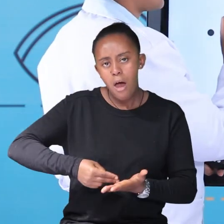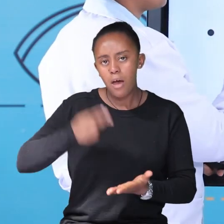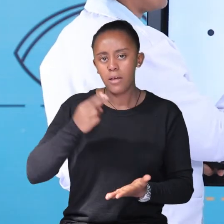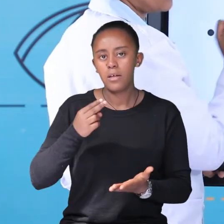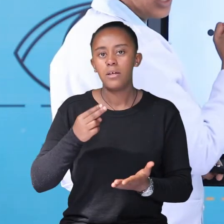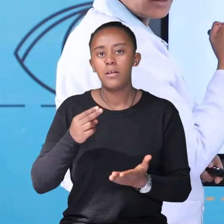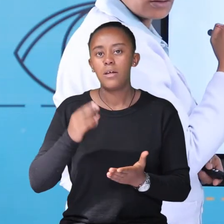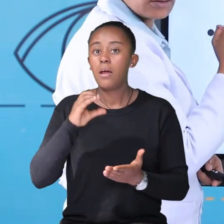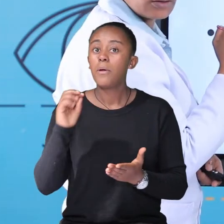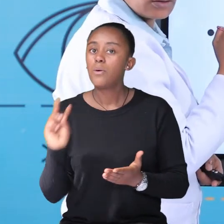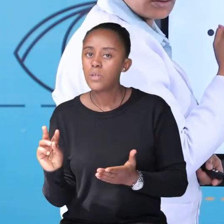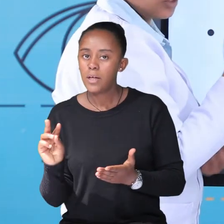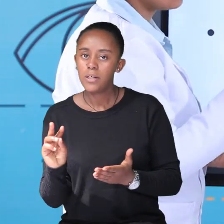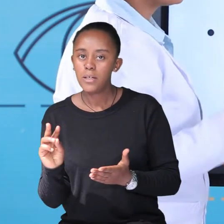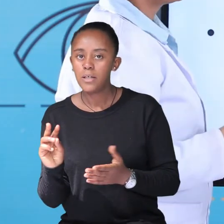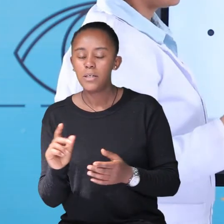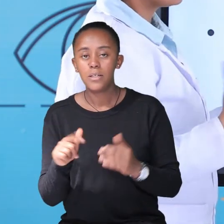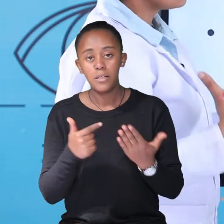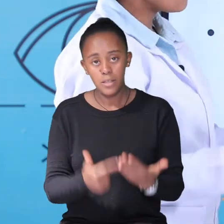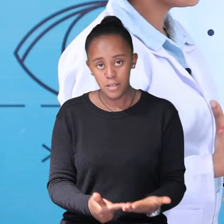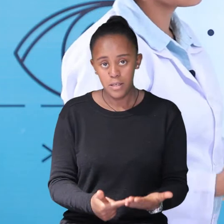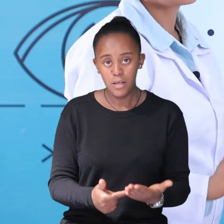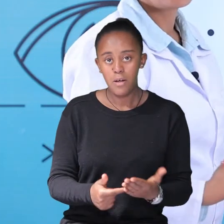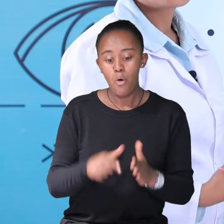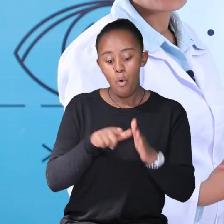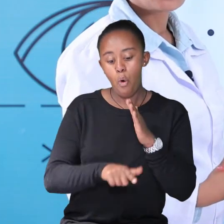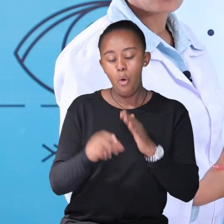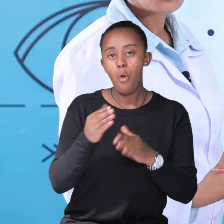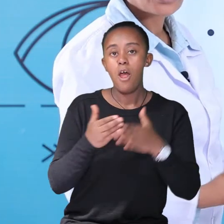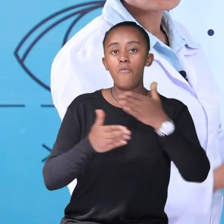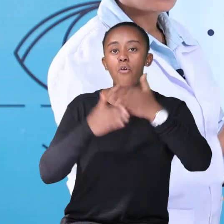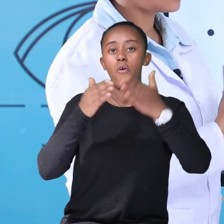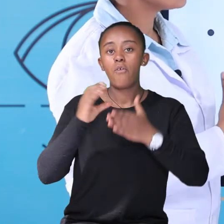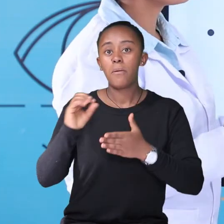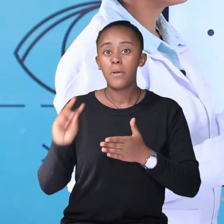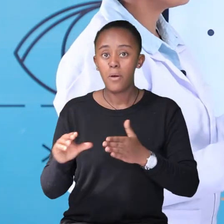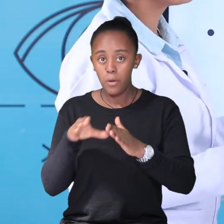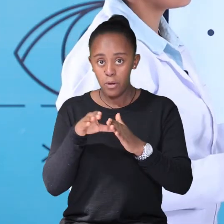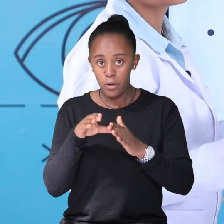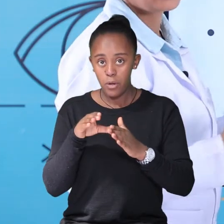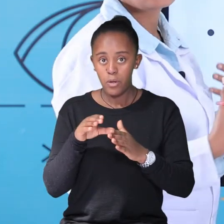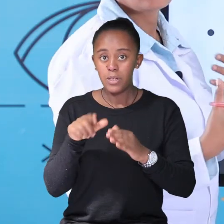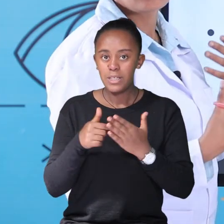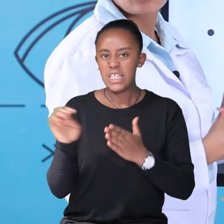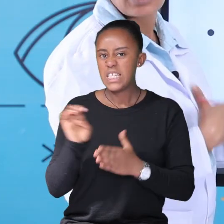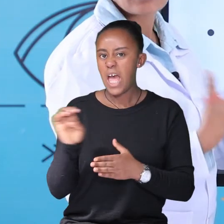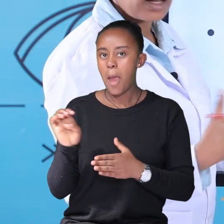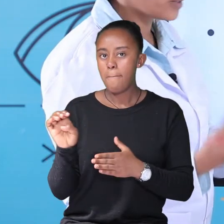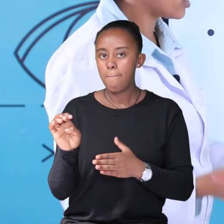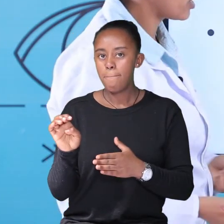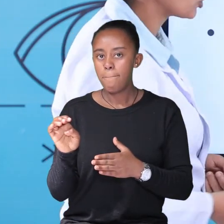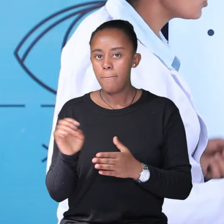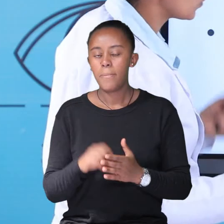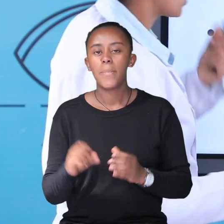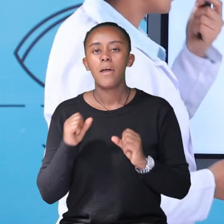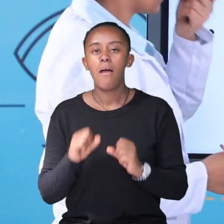for carbon dioxide. Therefore, at low level of carbon dioxide, this enzyme can catalyze